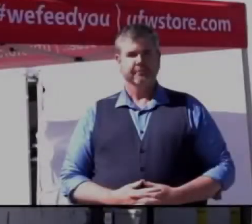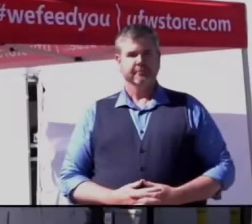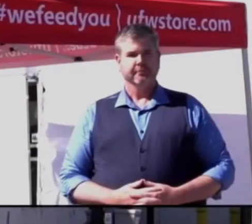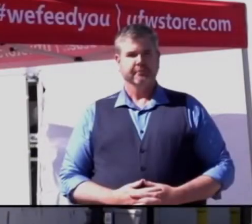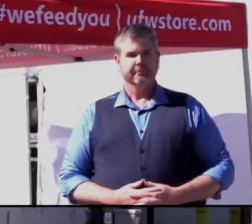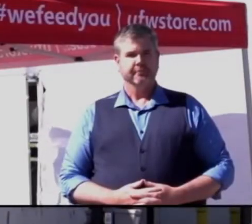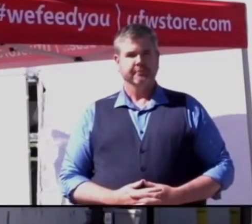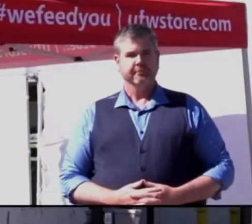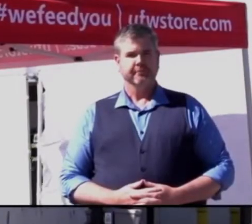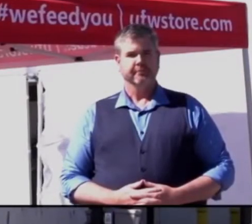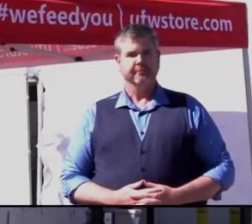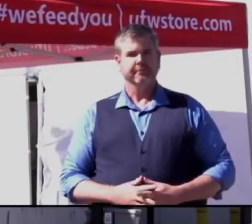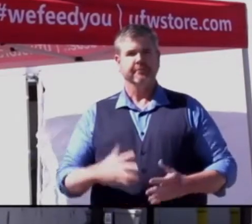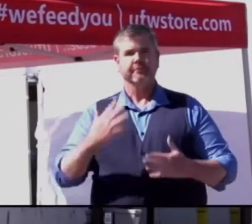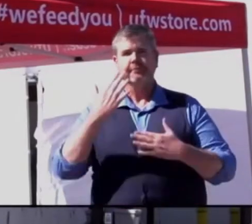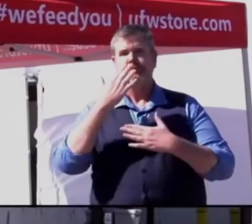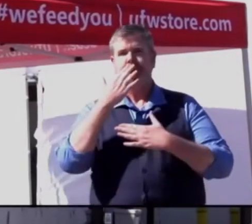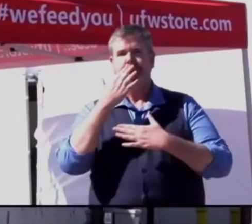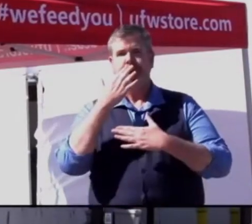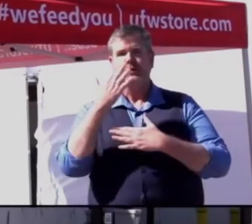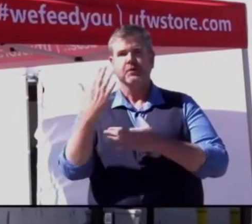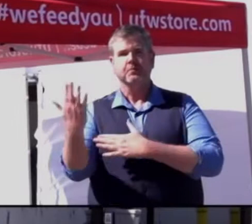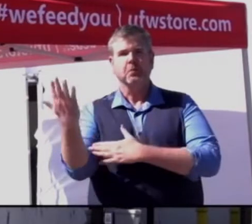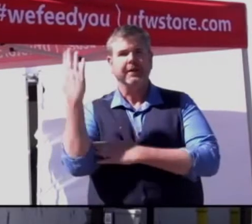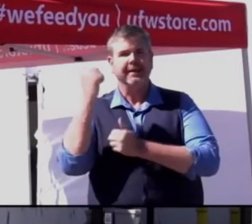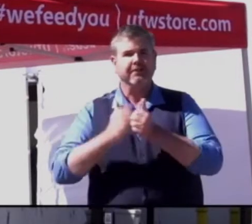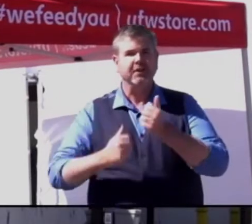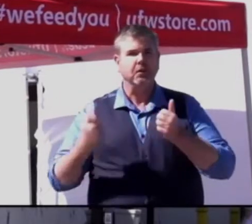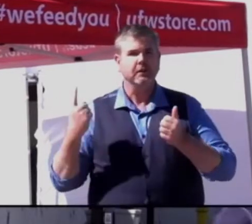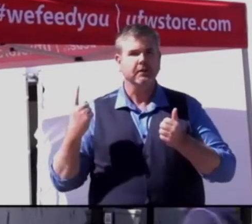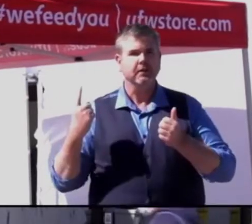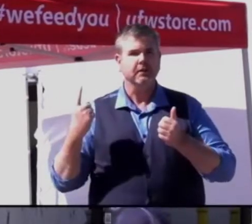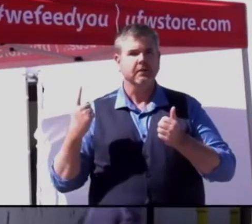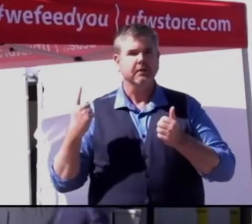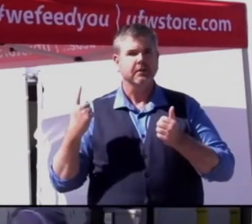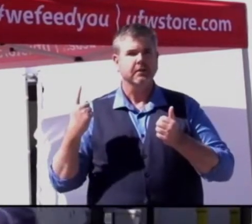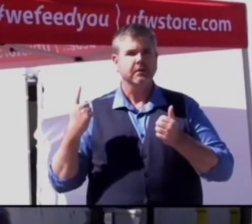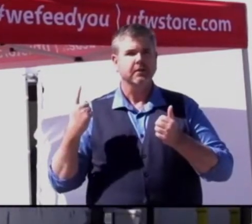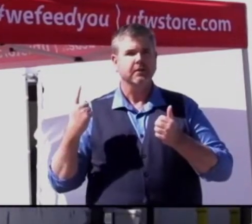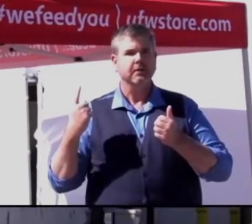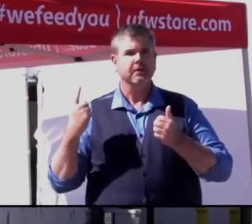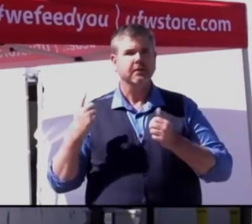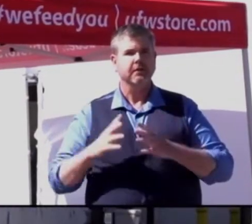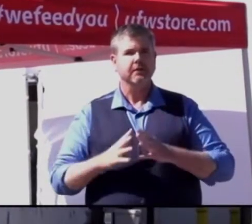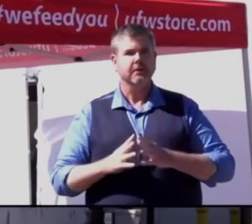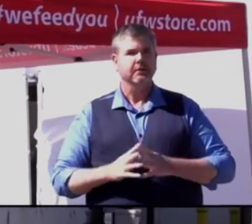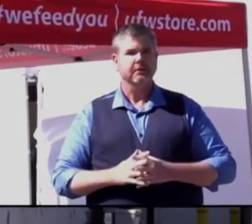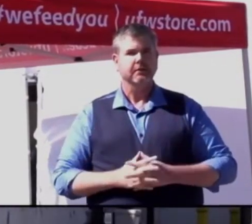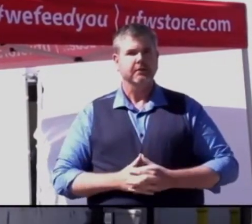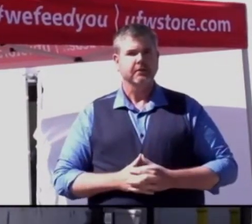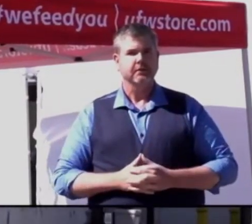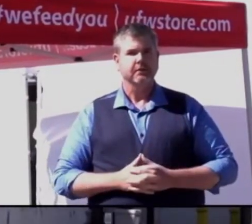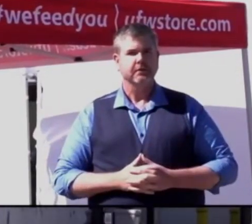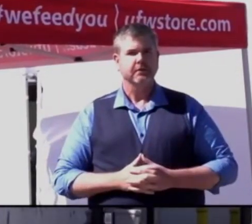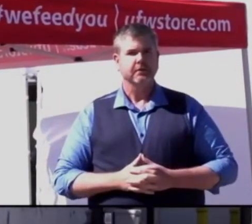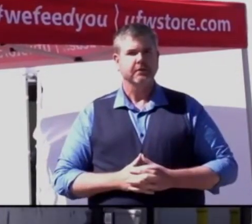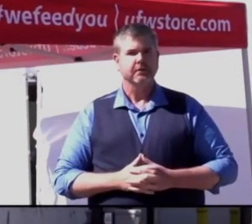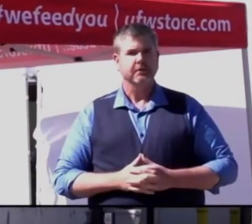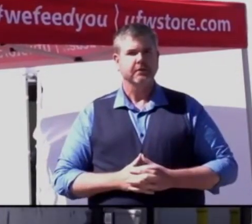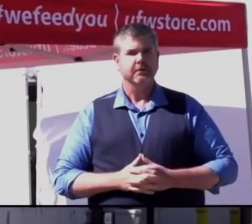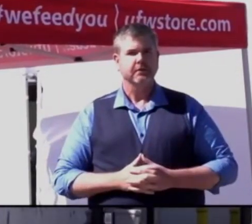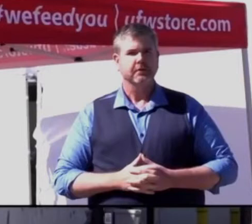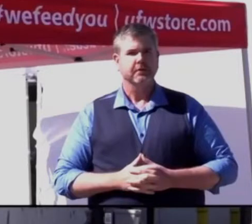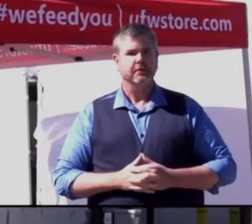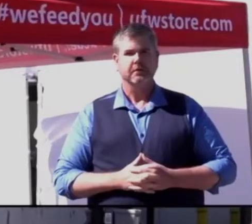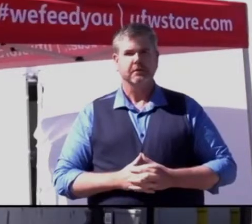Good morning, everybody. My name is Ricardo Romero Morales. I'm a lead public information officer for the Emergency Operations Center in Santa